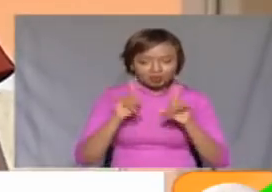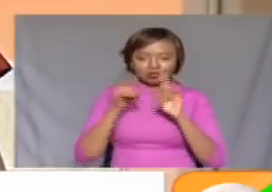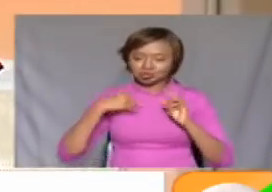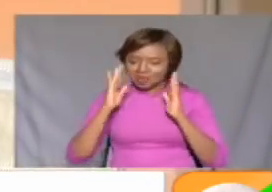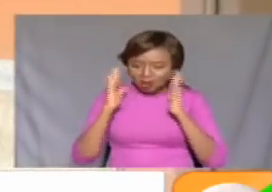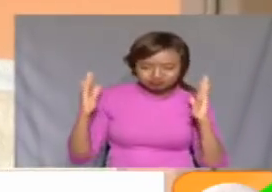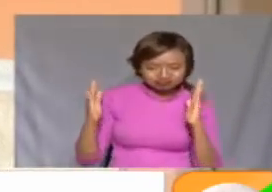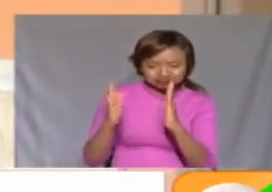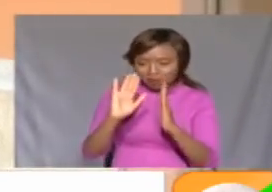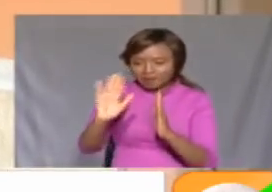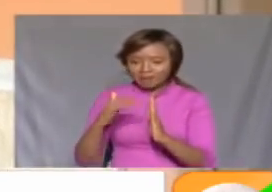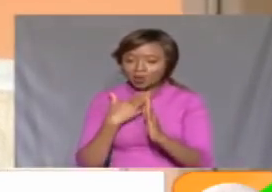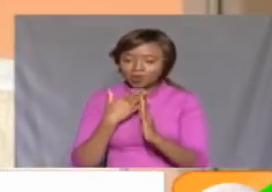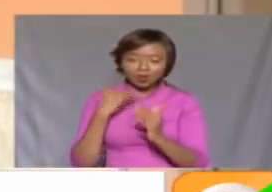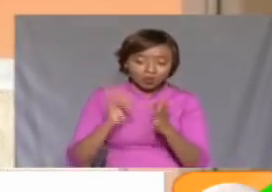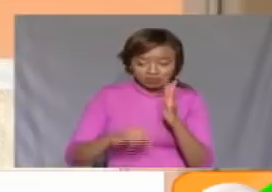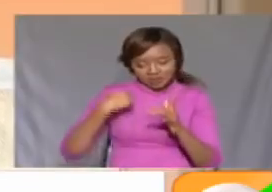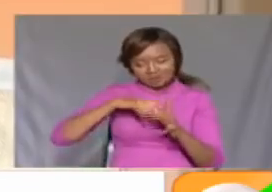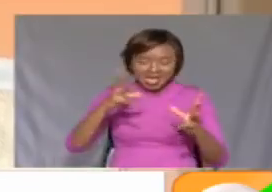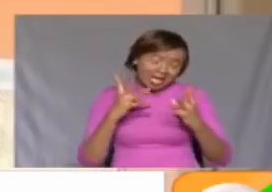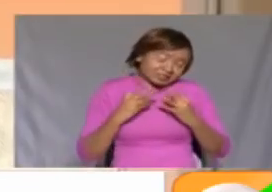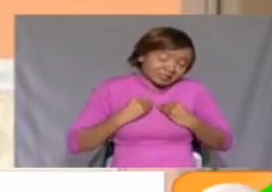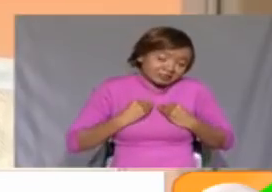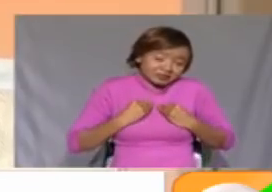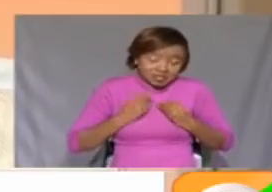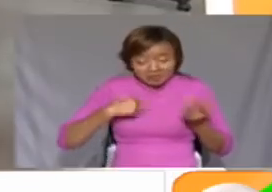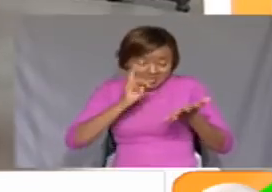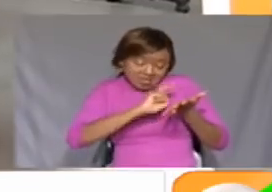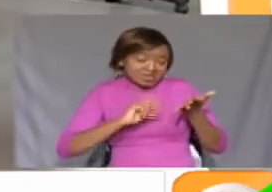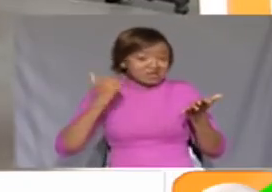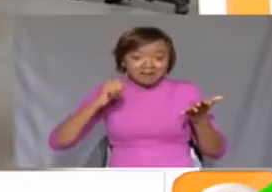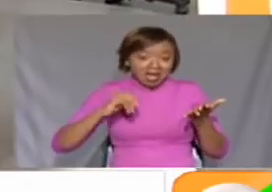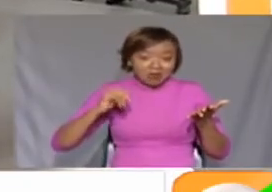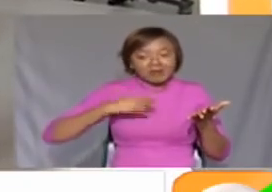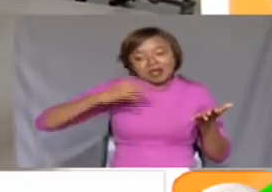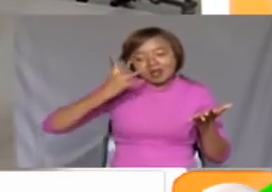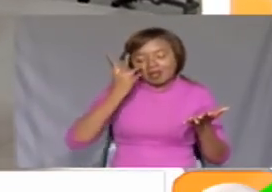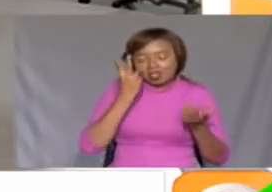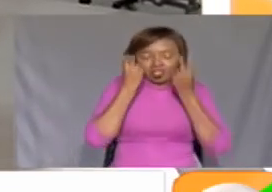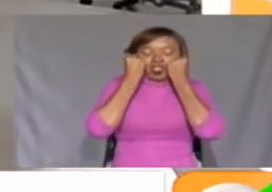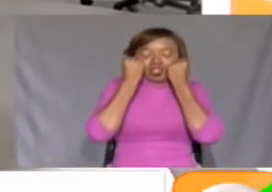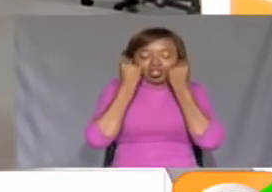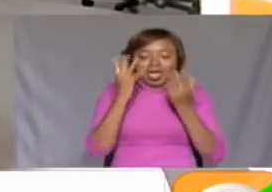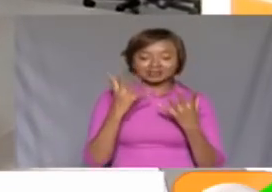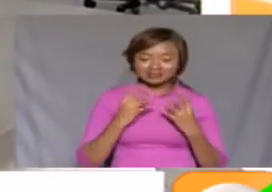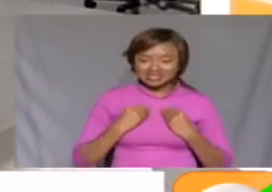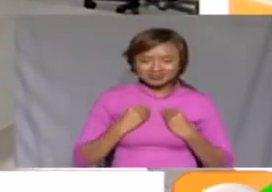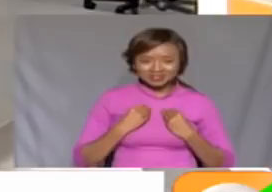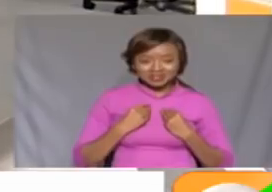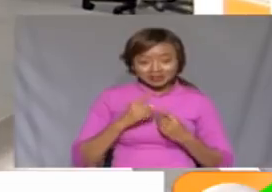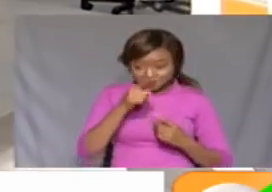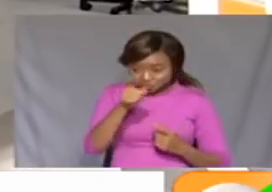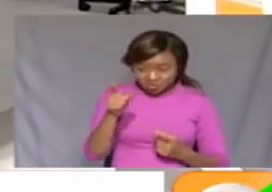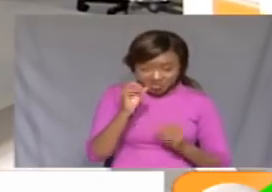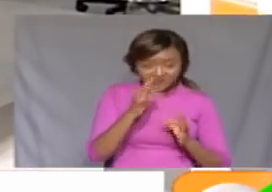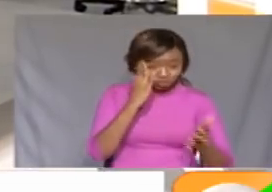interests at heart, I had to accept it without even going through the document thoroughly. Oh, really? I didn't know it'll turn against us. If you loved